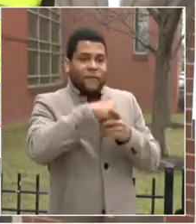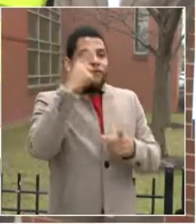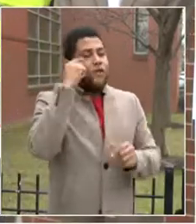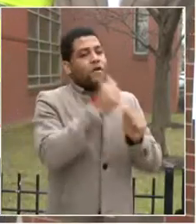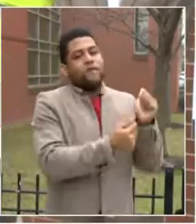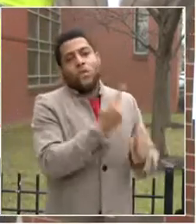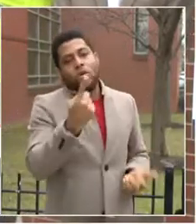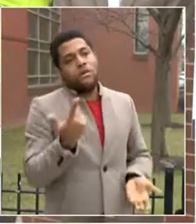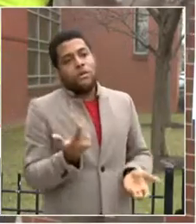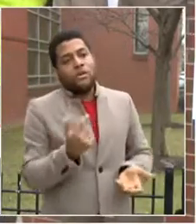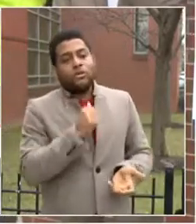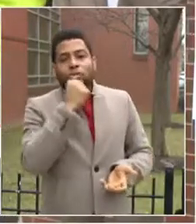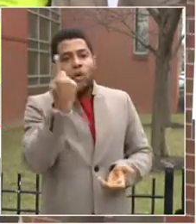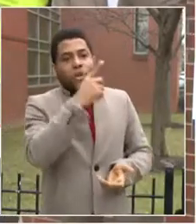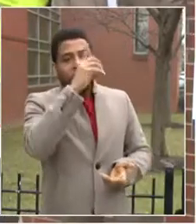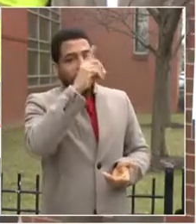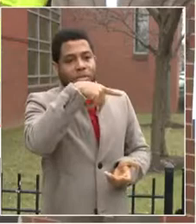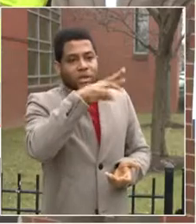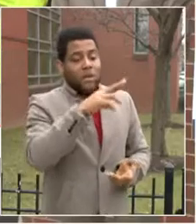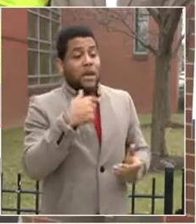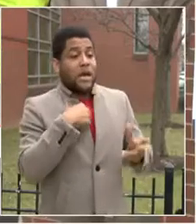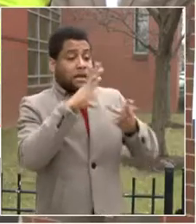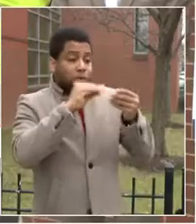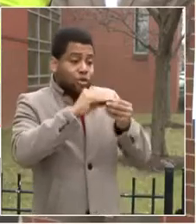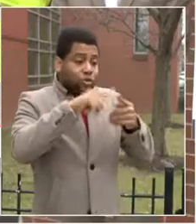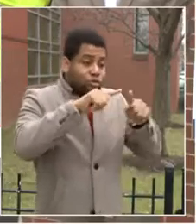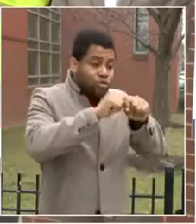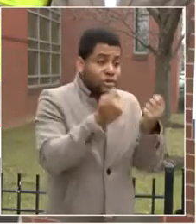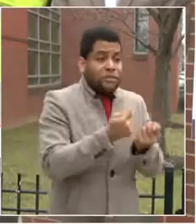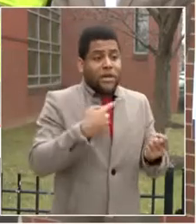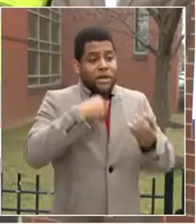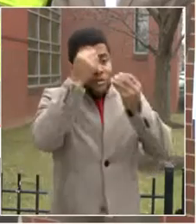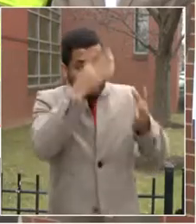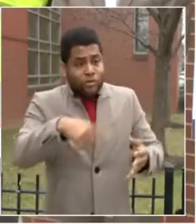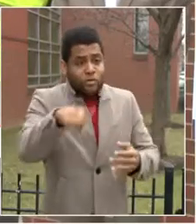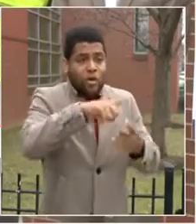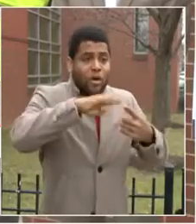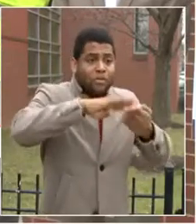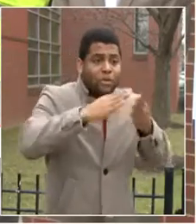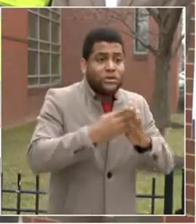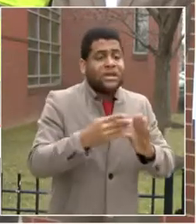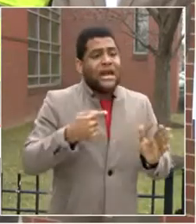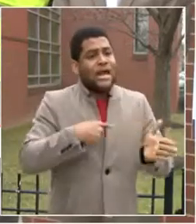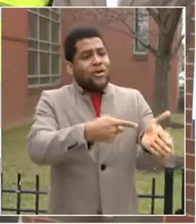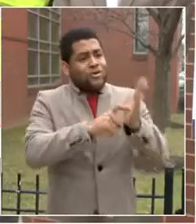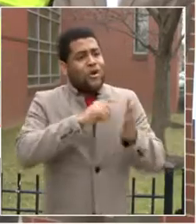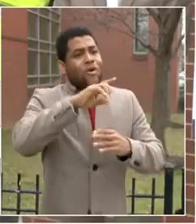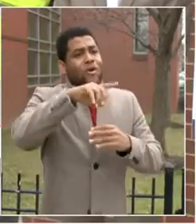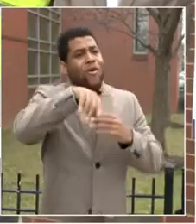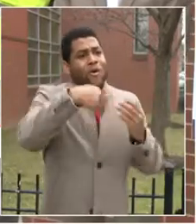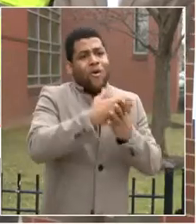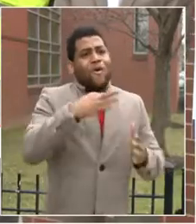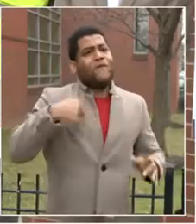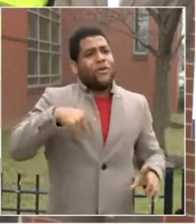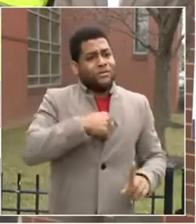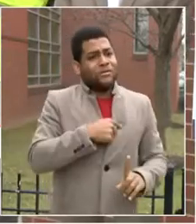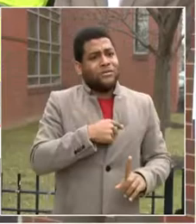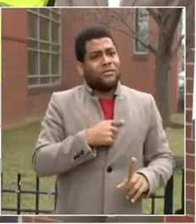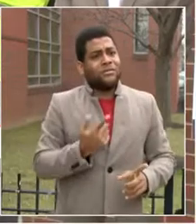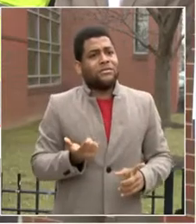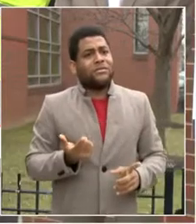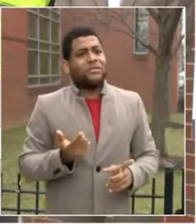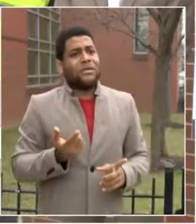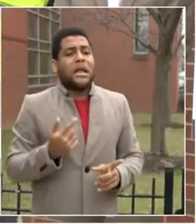Our message to our team and to the community is that it's going to take all of us. And I'm thinking about the young